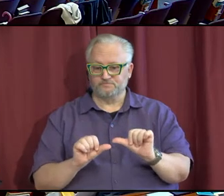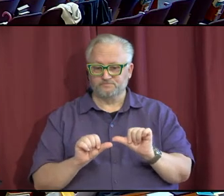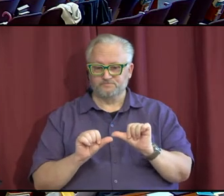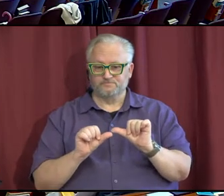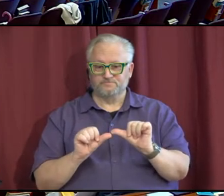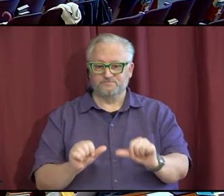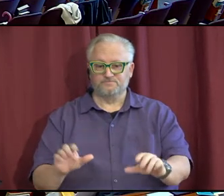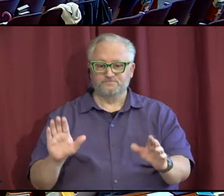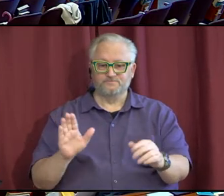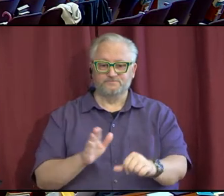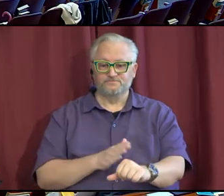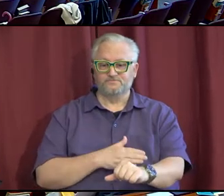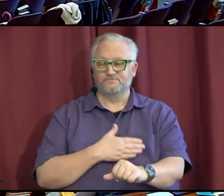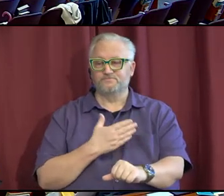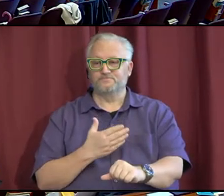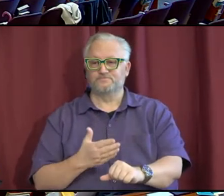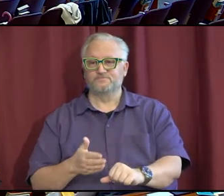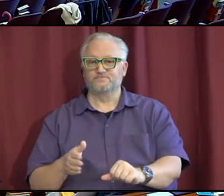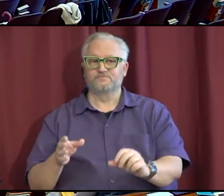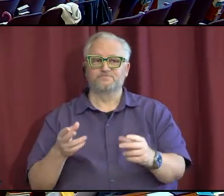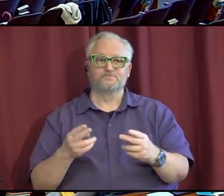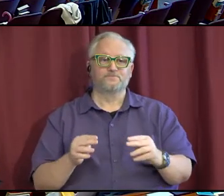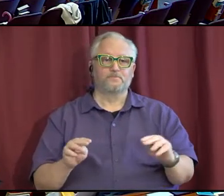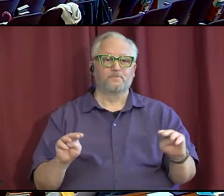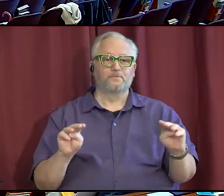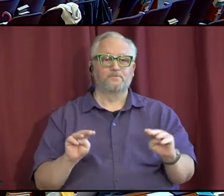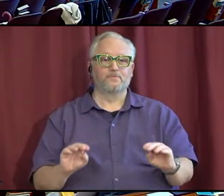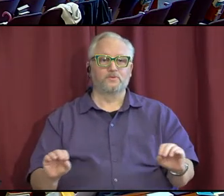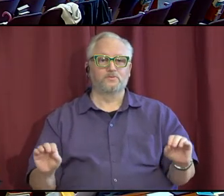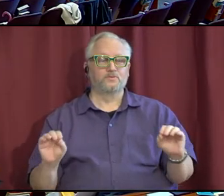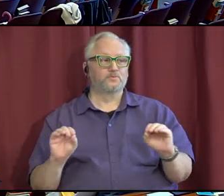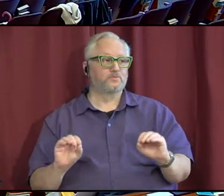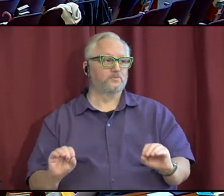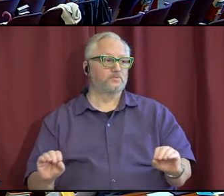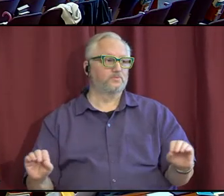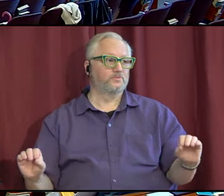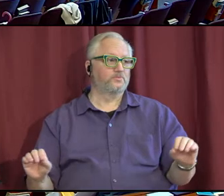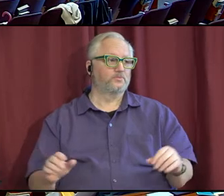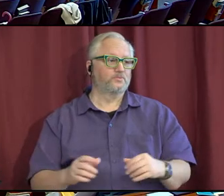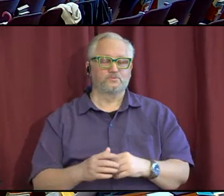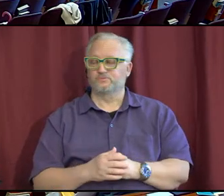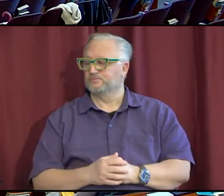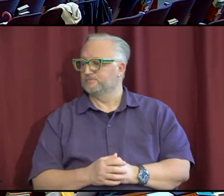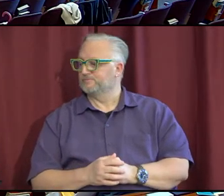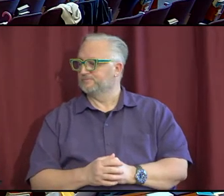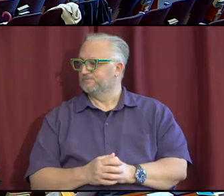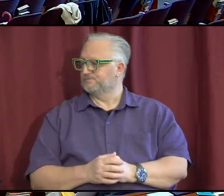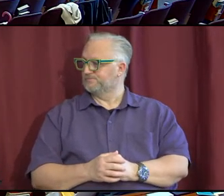Thank you.